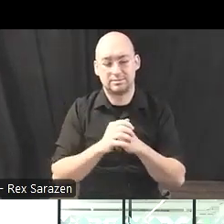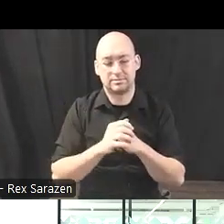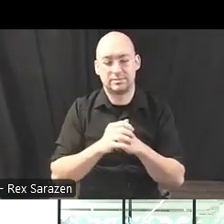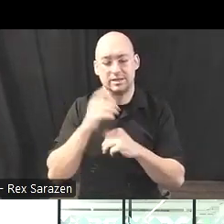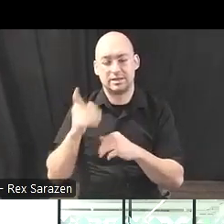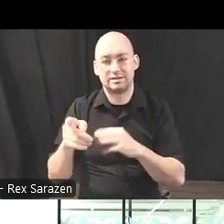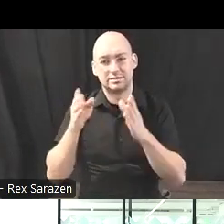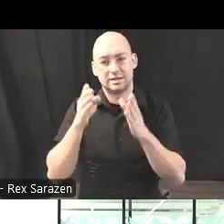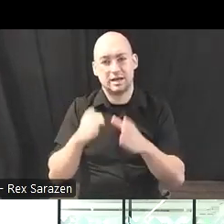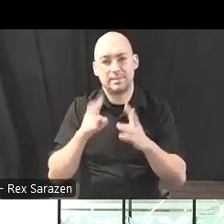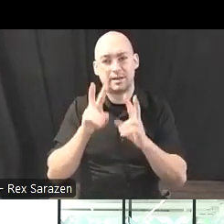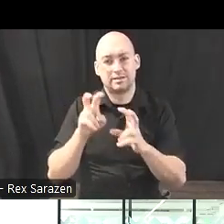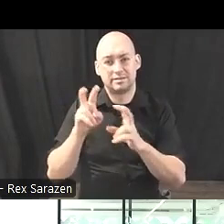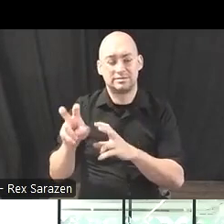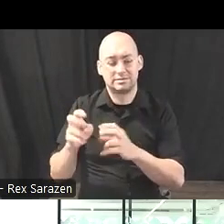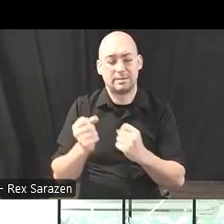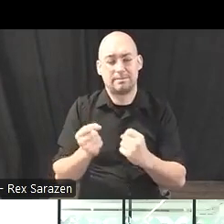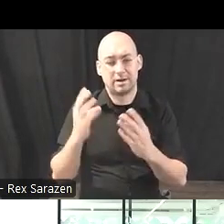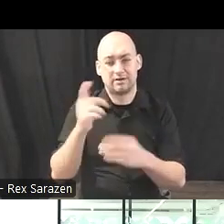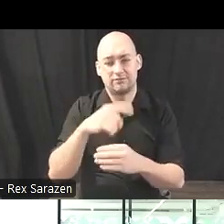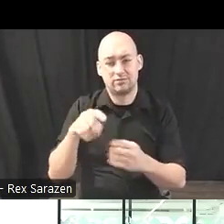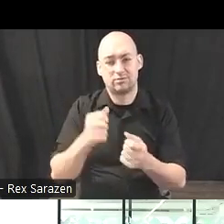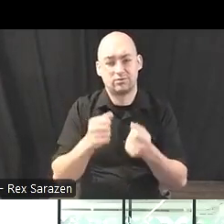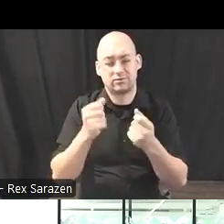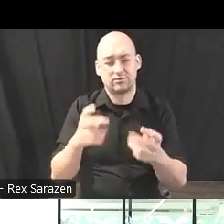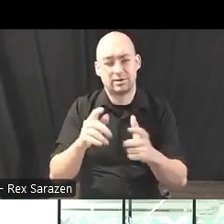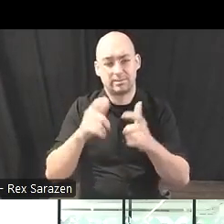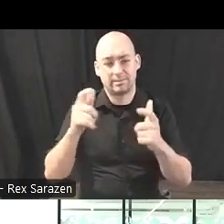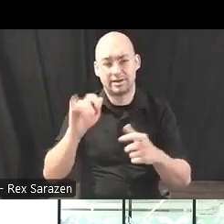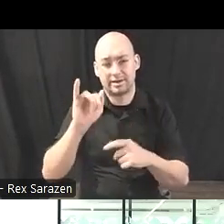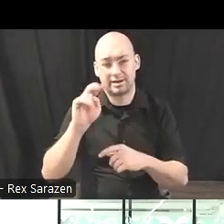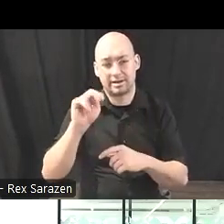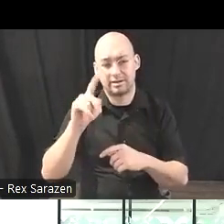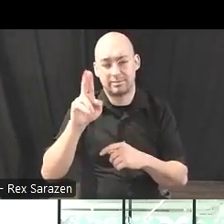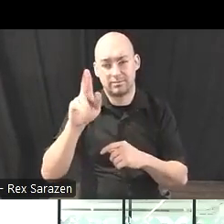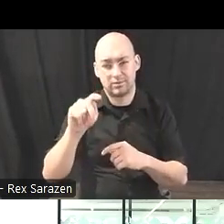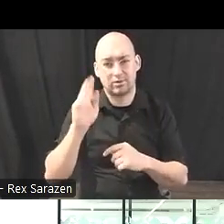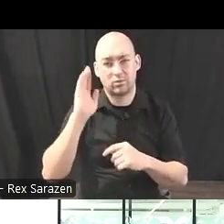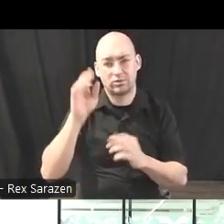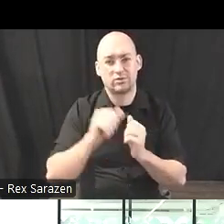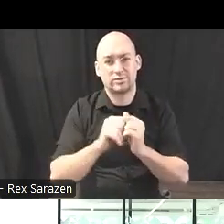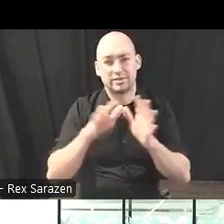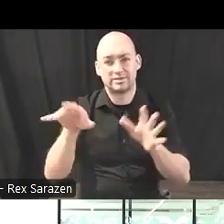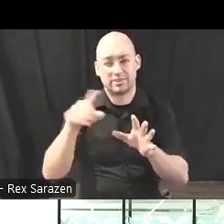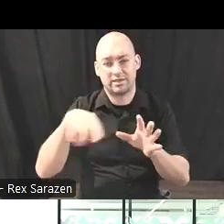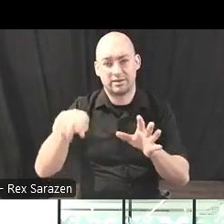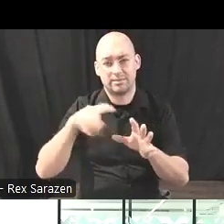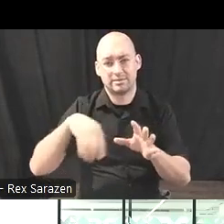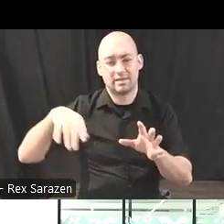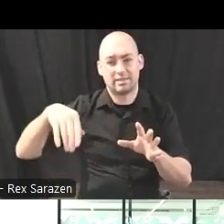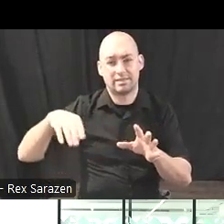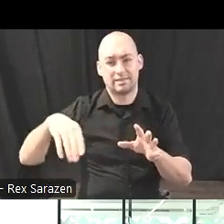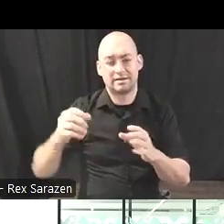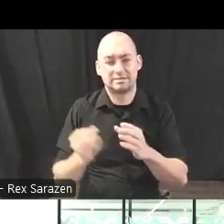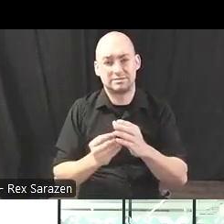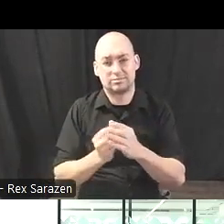analyses. Many of you have provided significant input. We will be releasing them in the late spring. And from that,